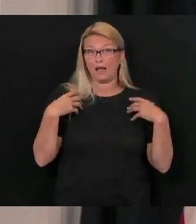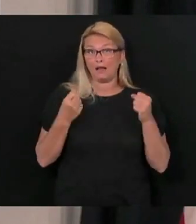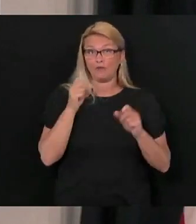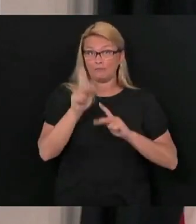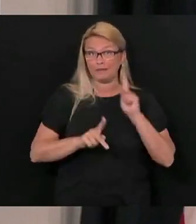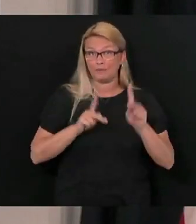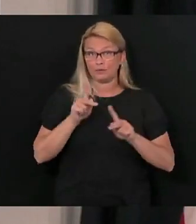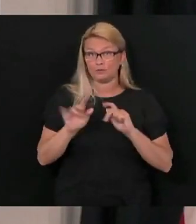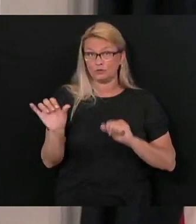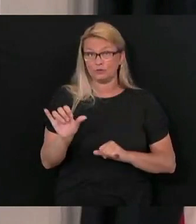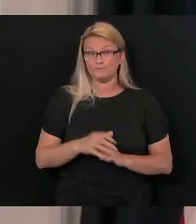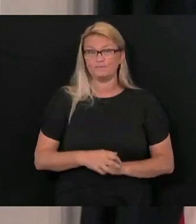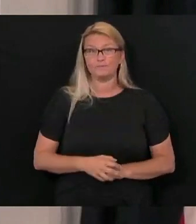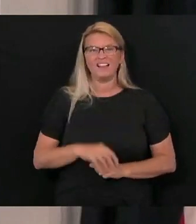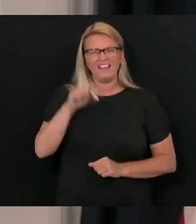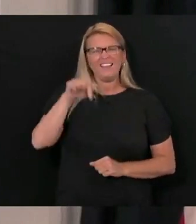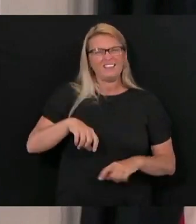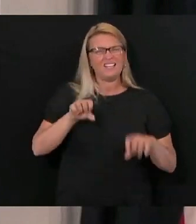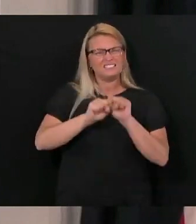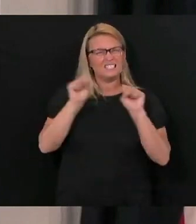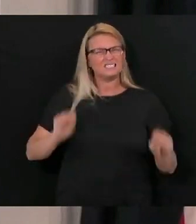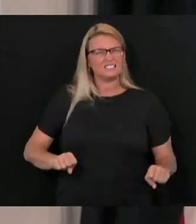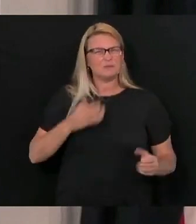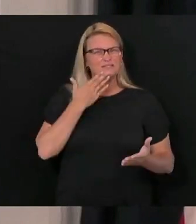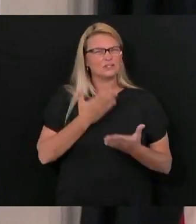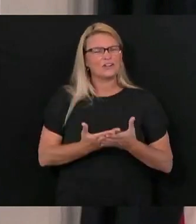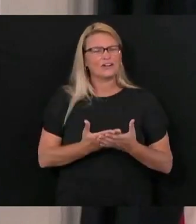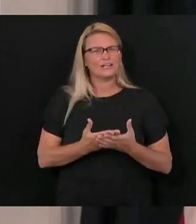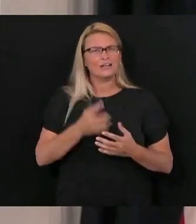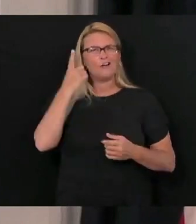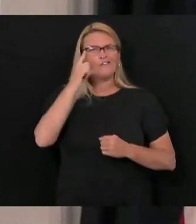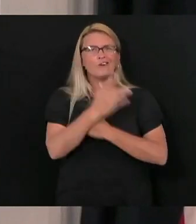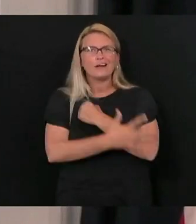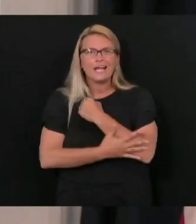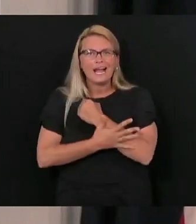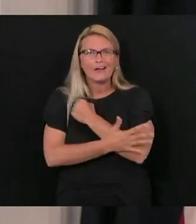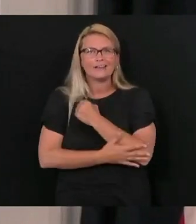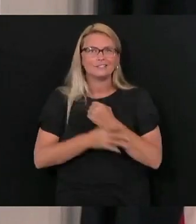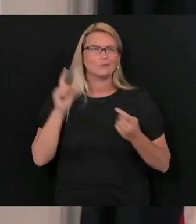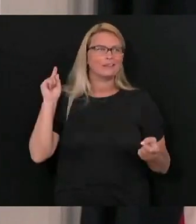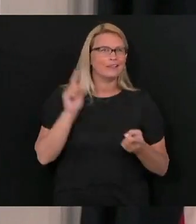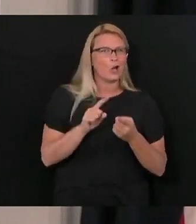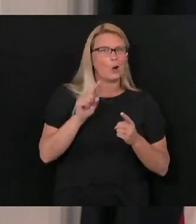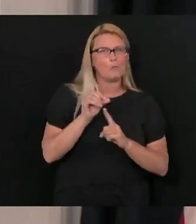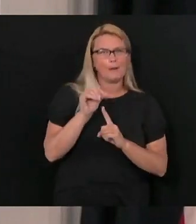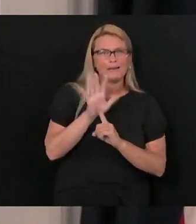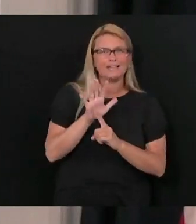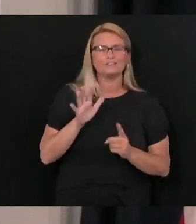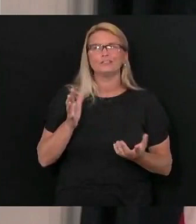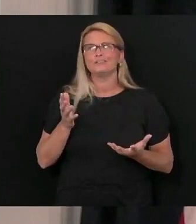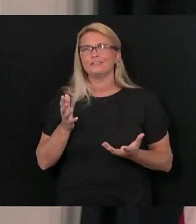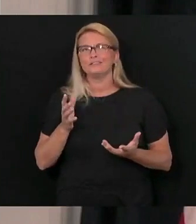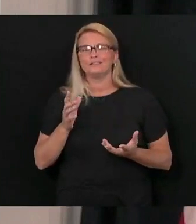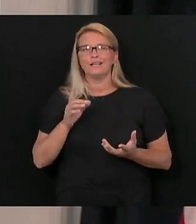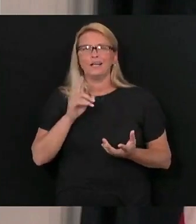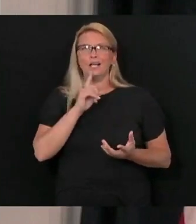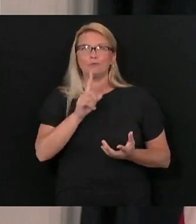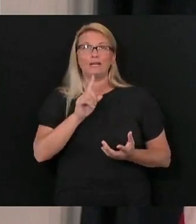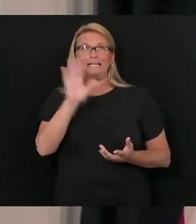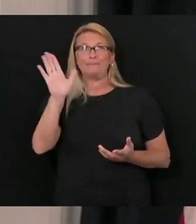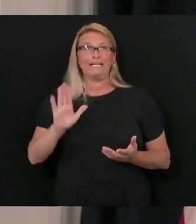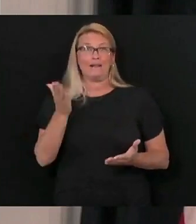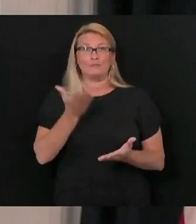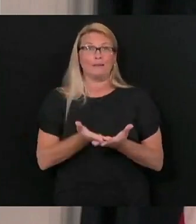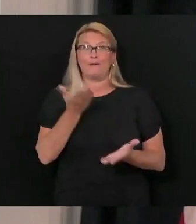this system is good. But for counties that are very low population, this has never been validated. And